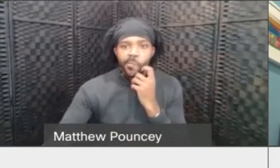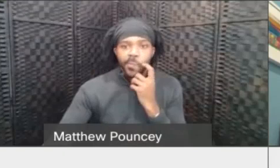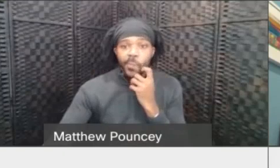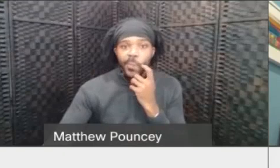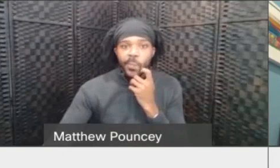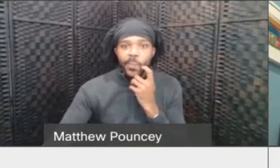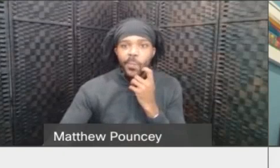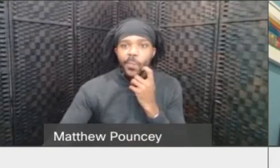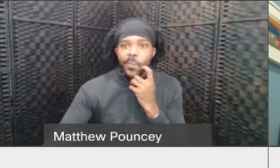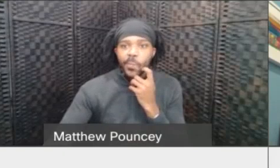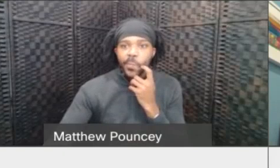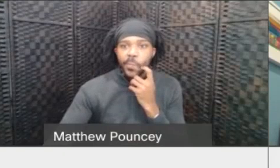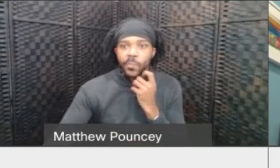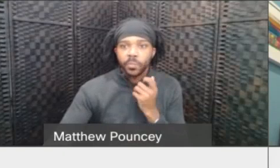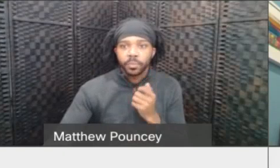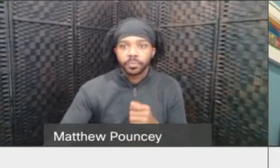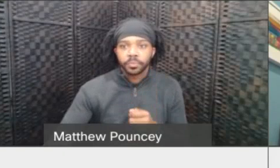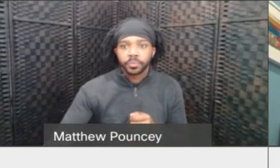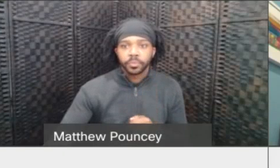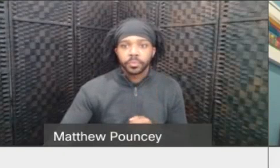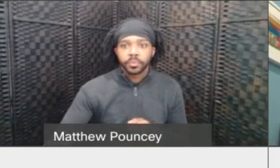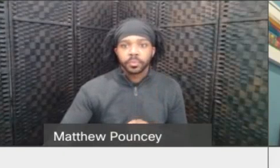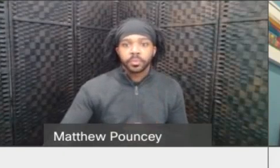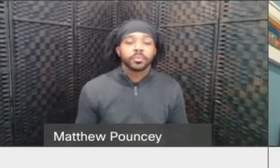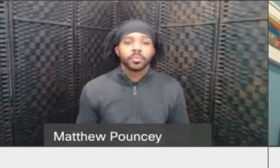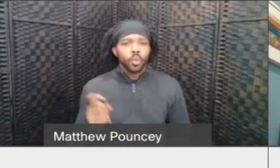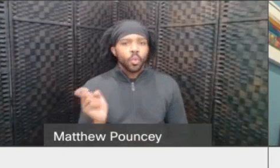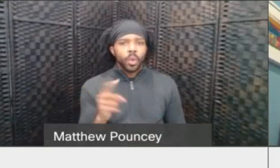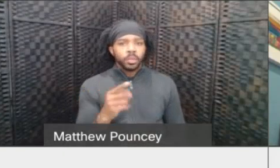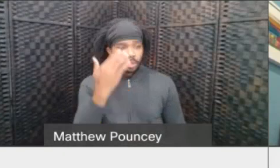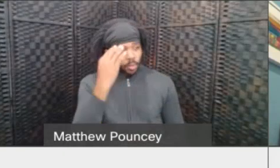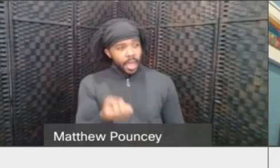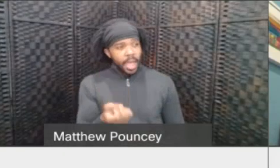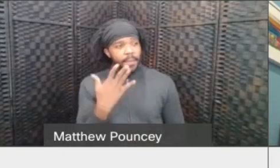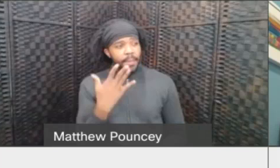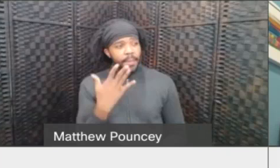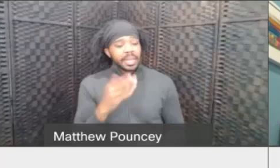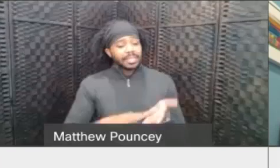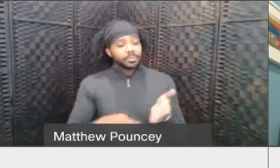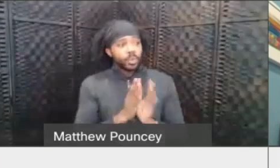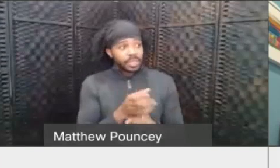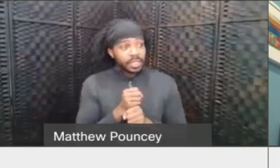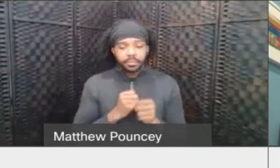Do we know how many exemption requests were received? No, we do not.